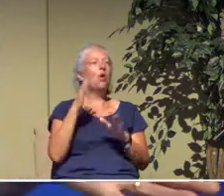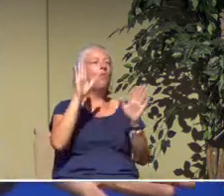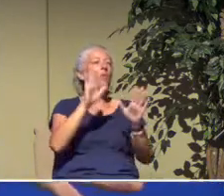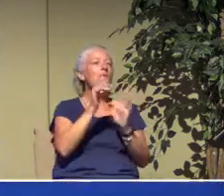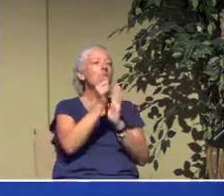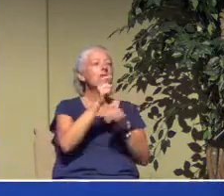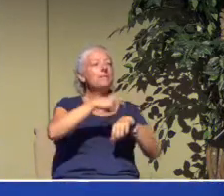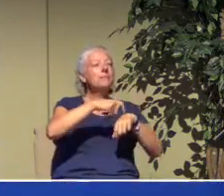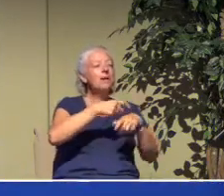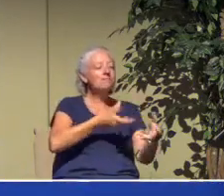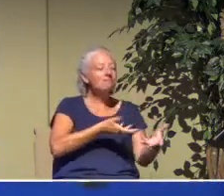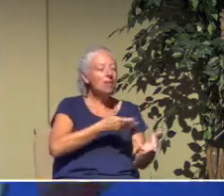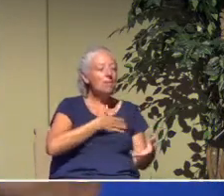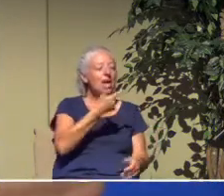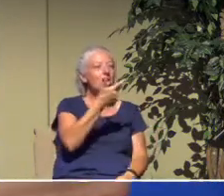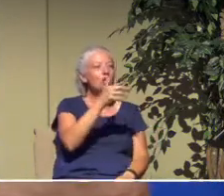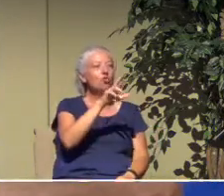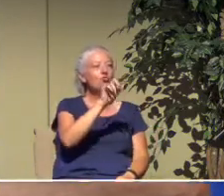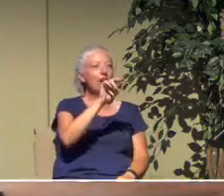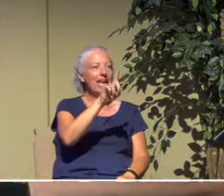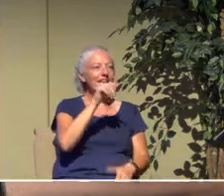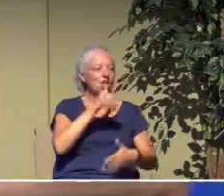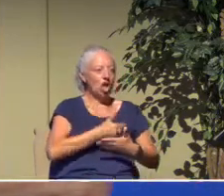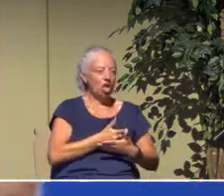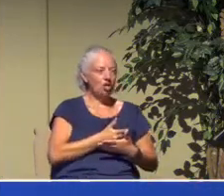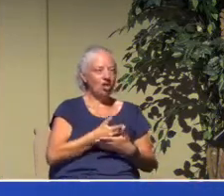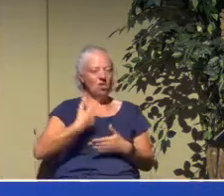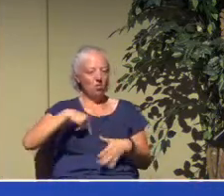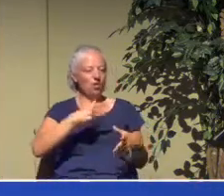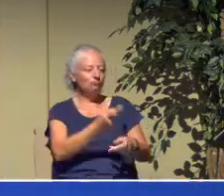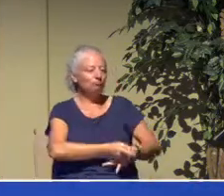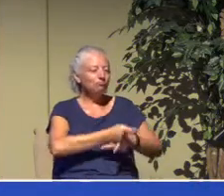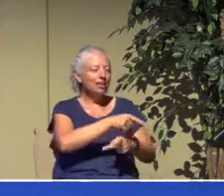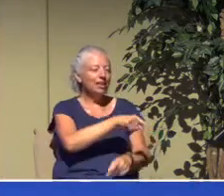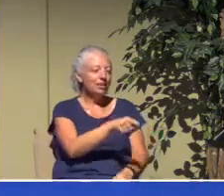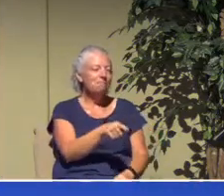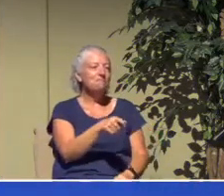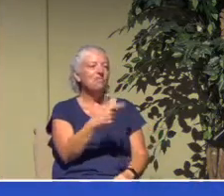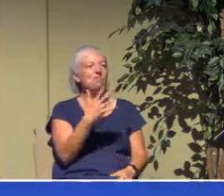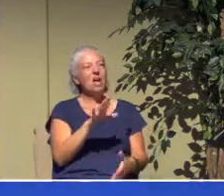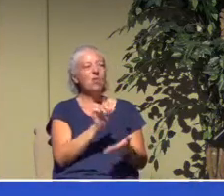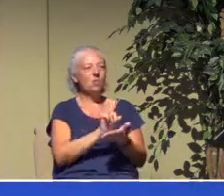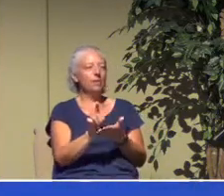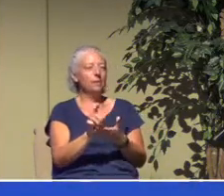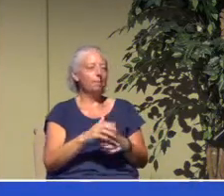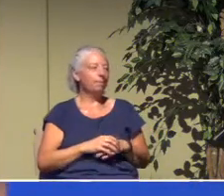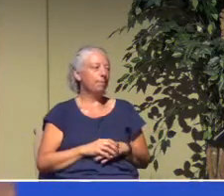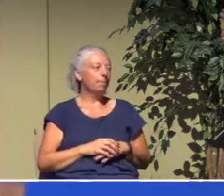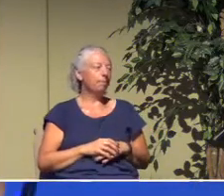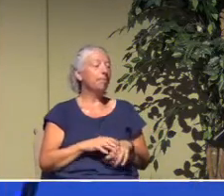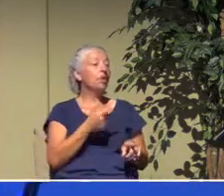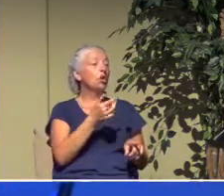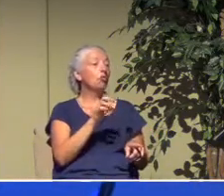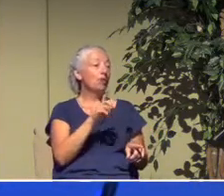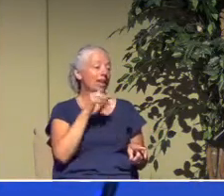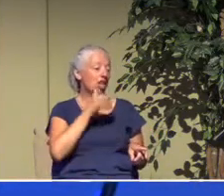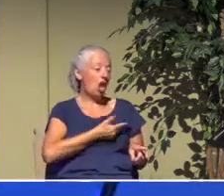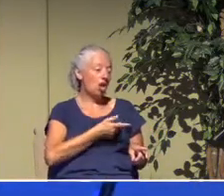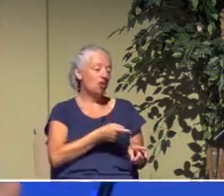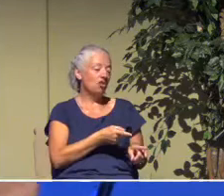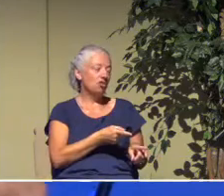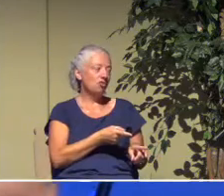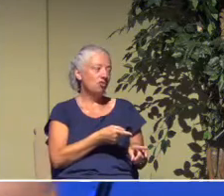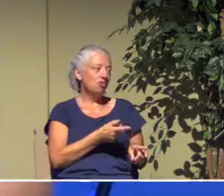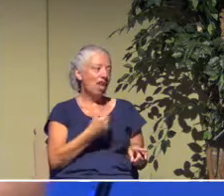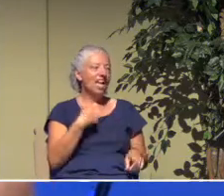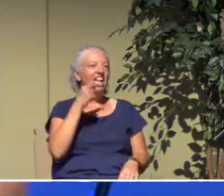granddaughter. We cared for my granddaughters for about a week. And she had this